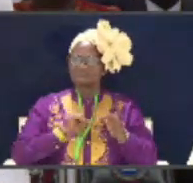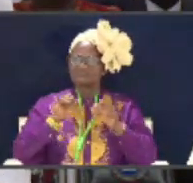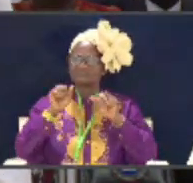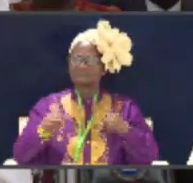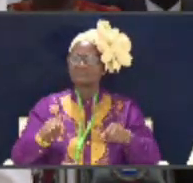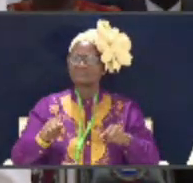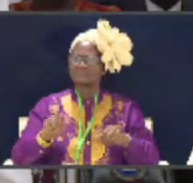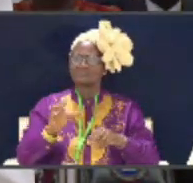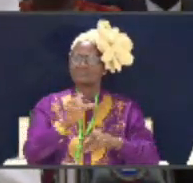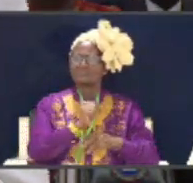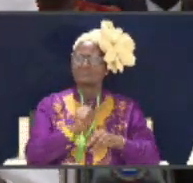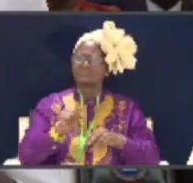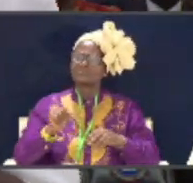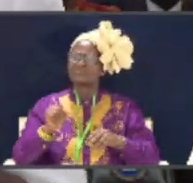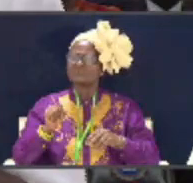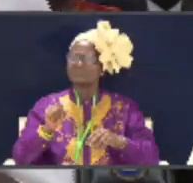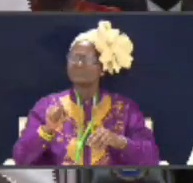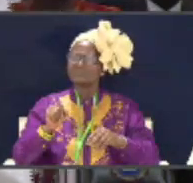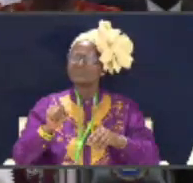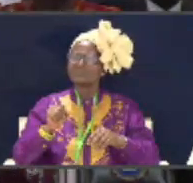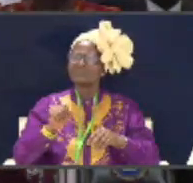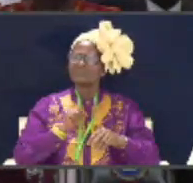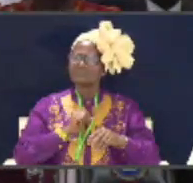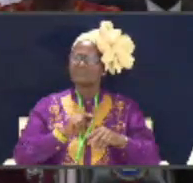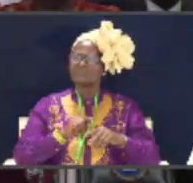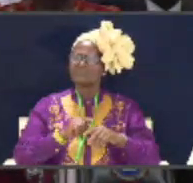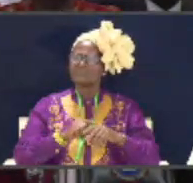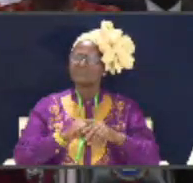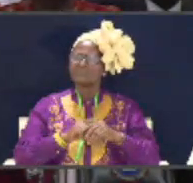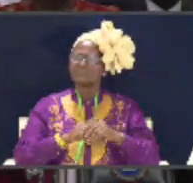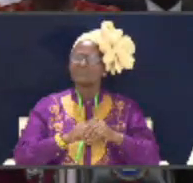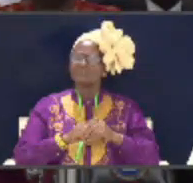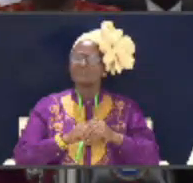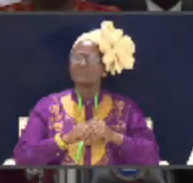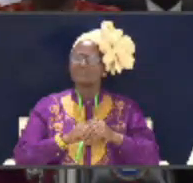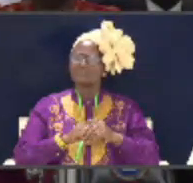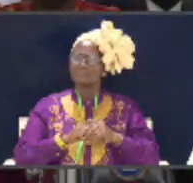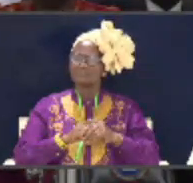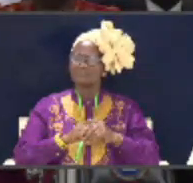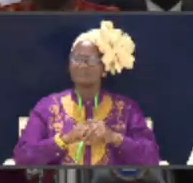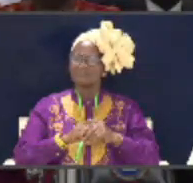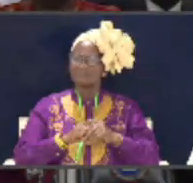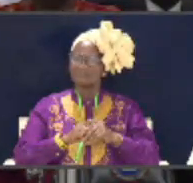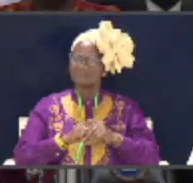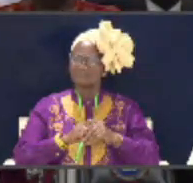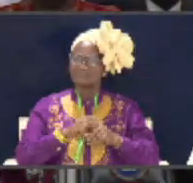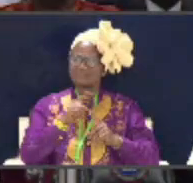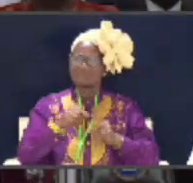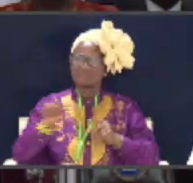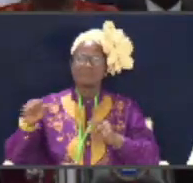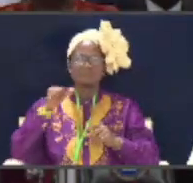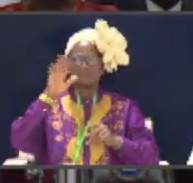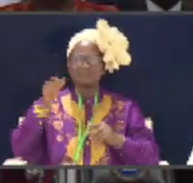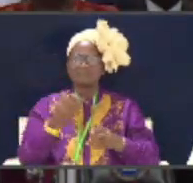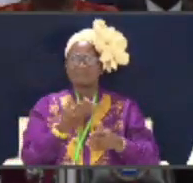maneuver anything else, I can't use my education to maneuver when the woman will deliver and what